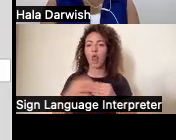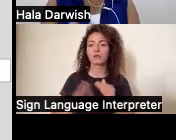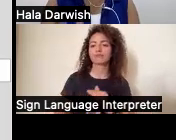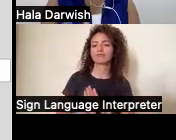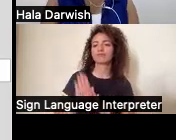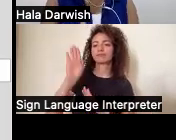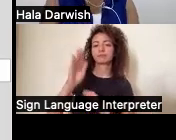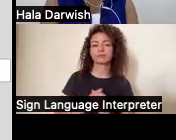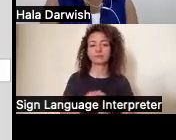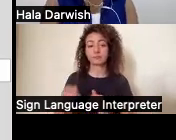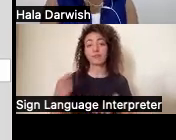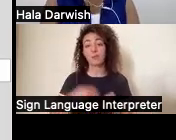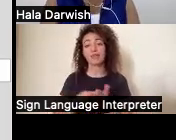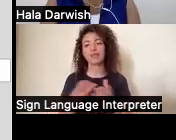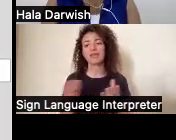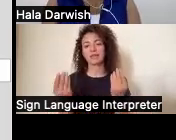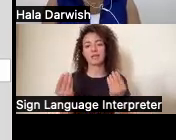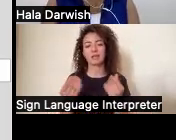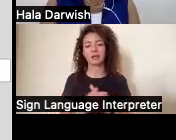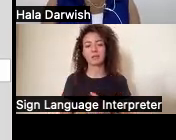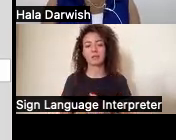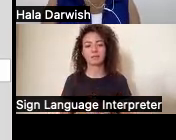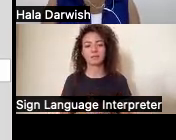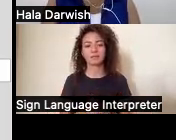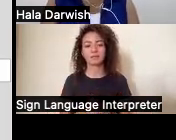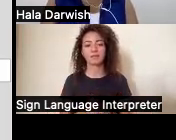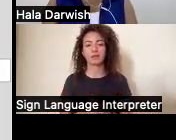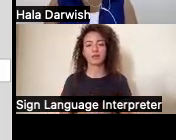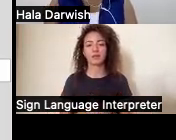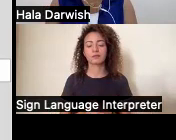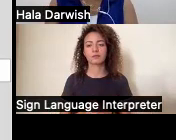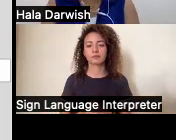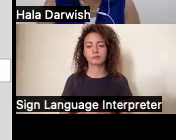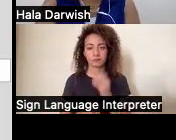the caseload we are targeting. And